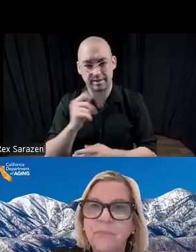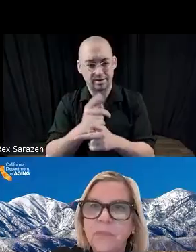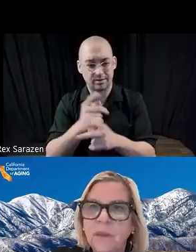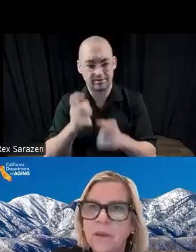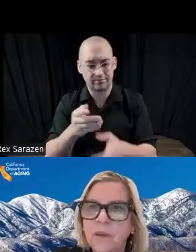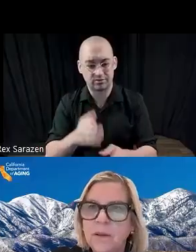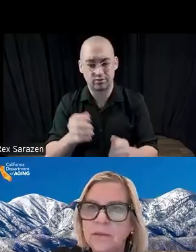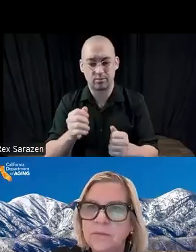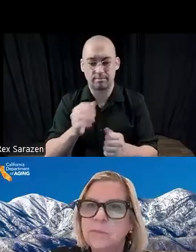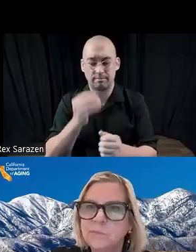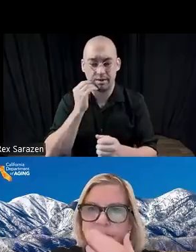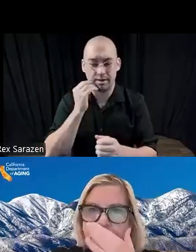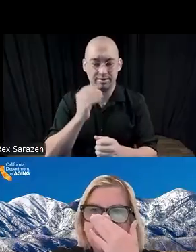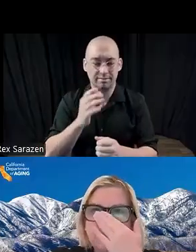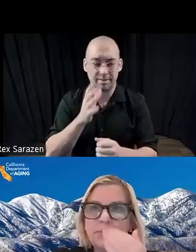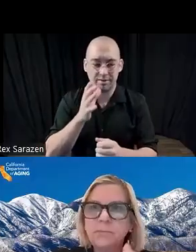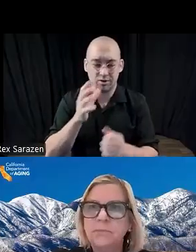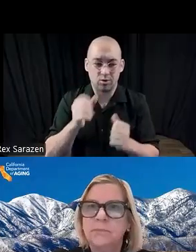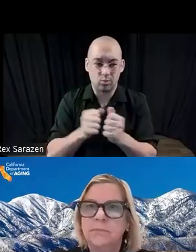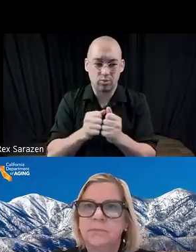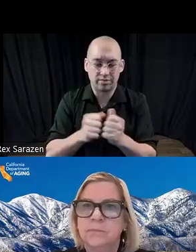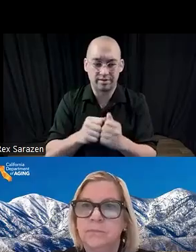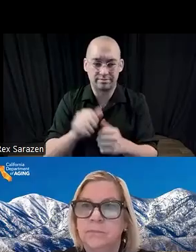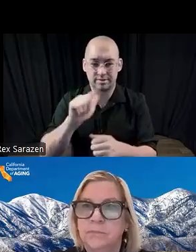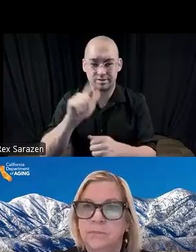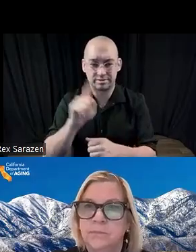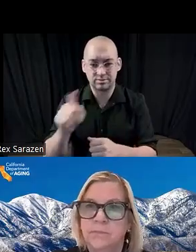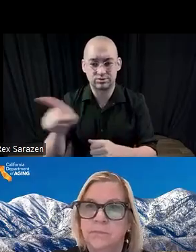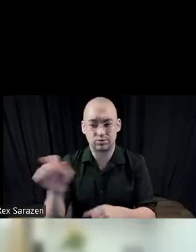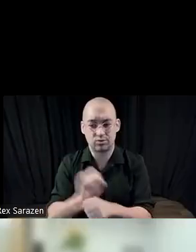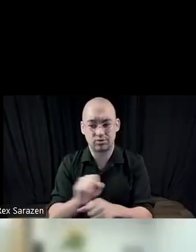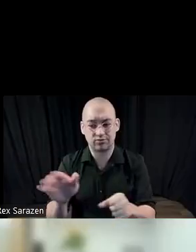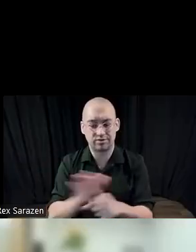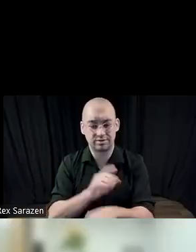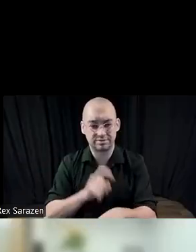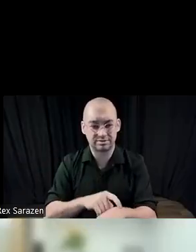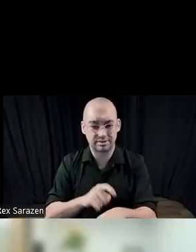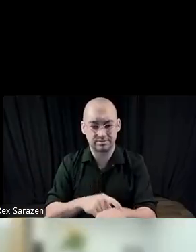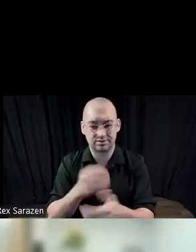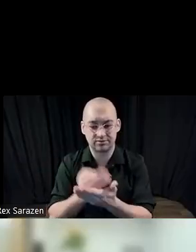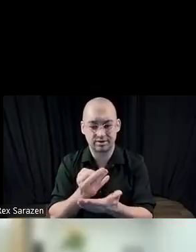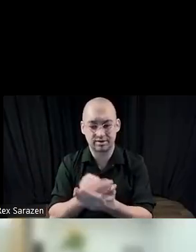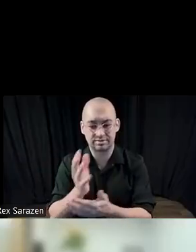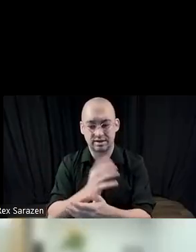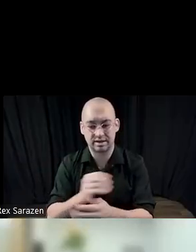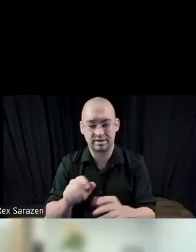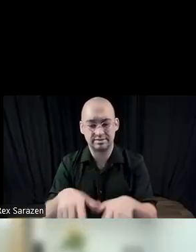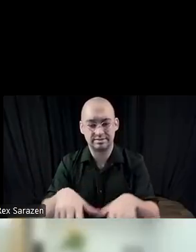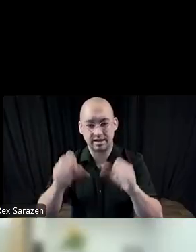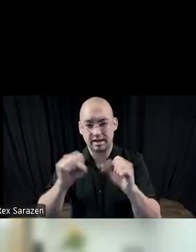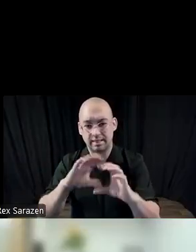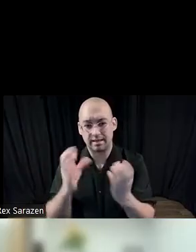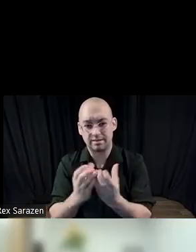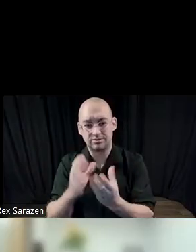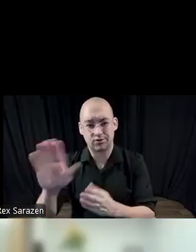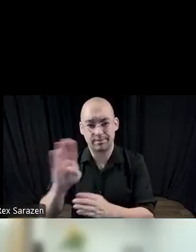She works full-time in finance at nonprofit and is taking classes toward her BA, both remotely. So she